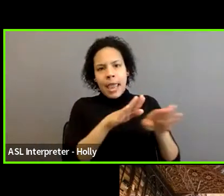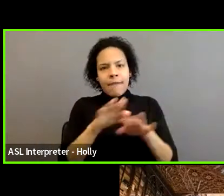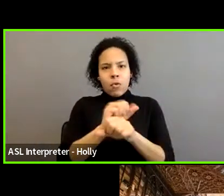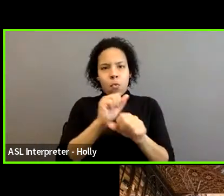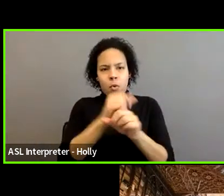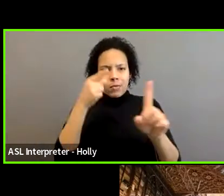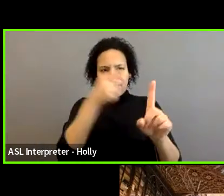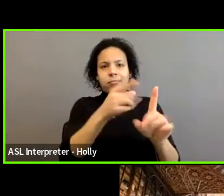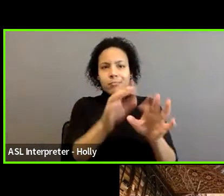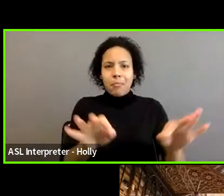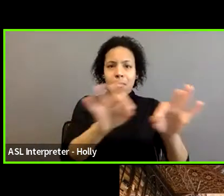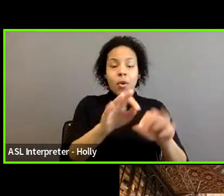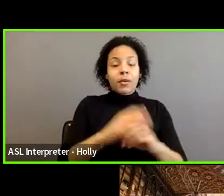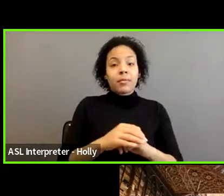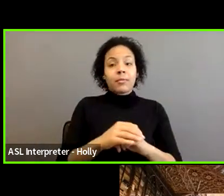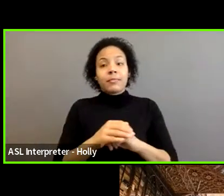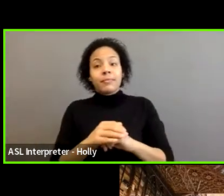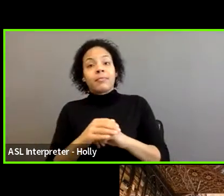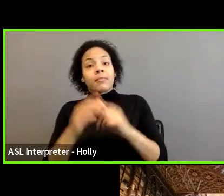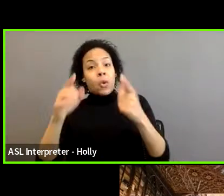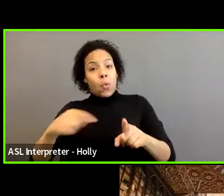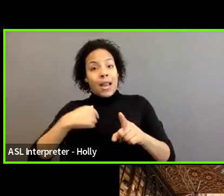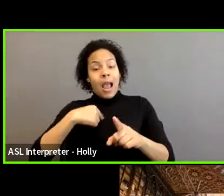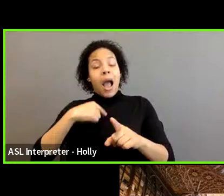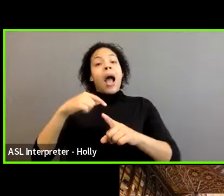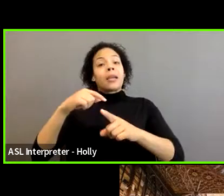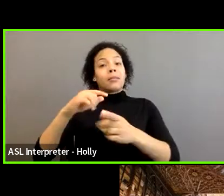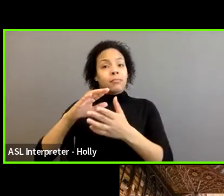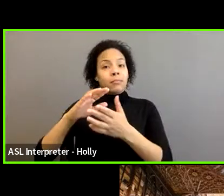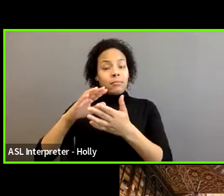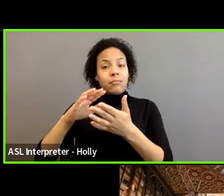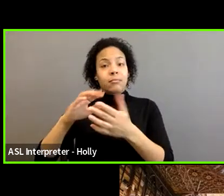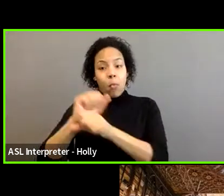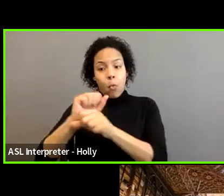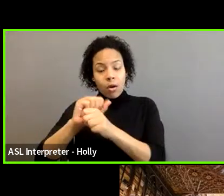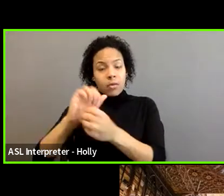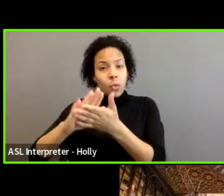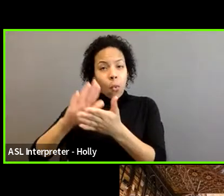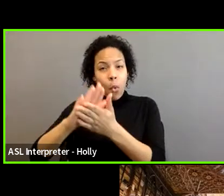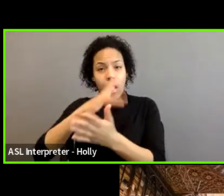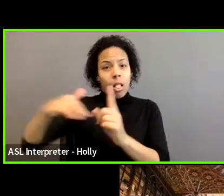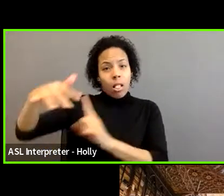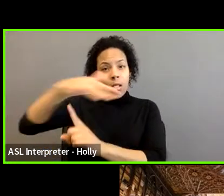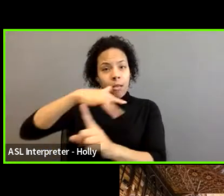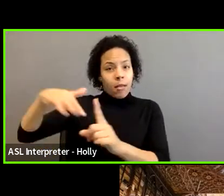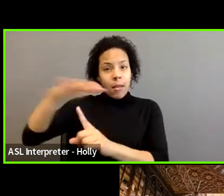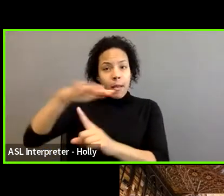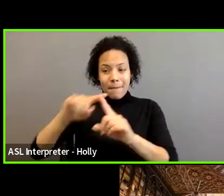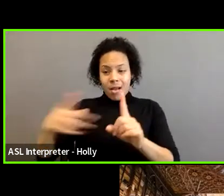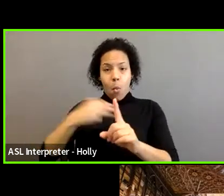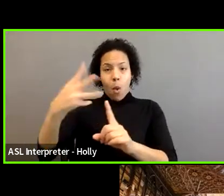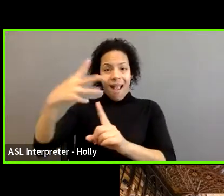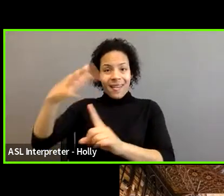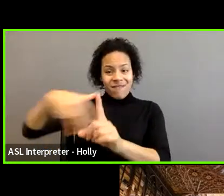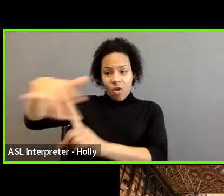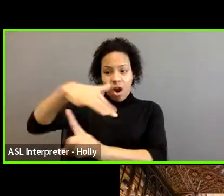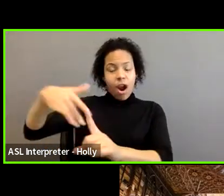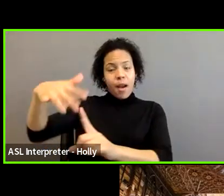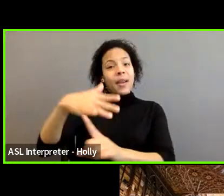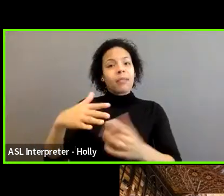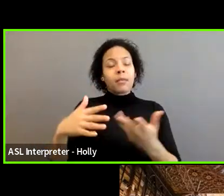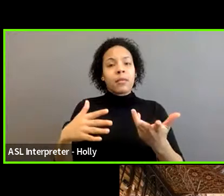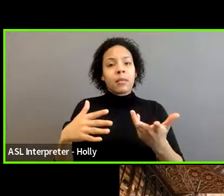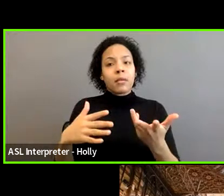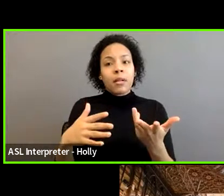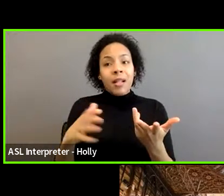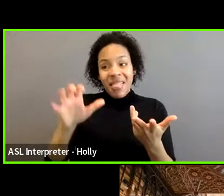has symptoms that follow from a biological, a psychological, a sociological, and a cultural framework. Like it has implications